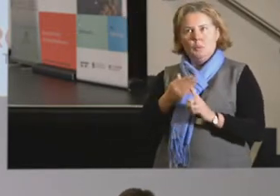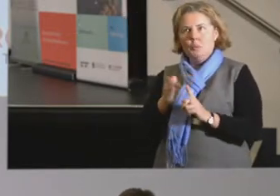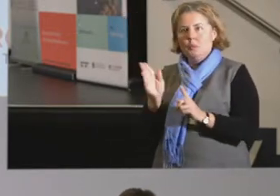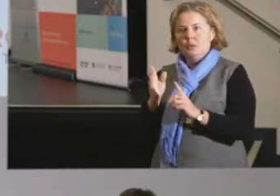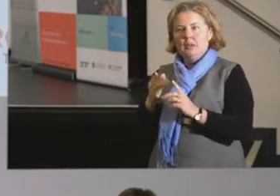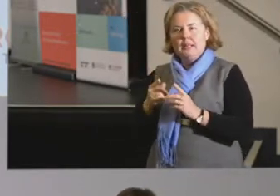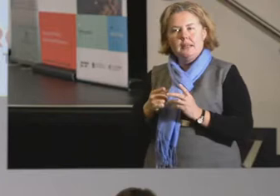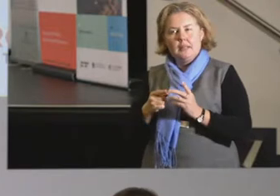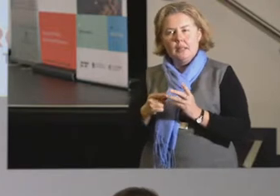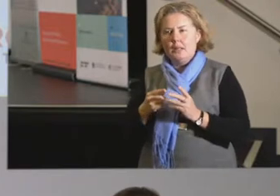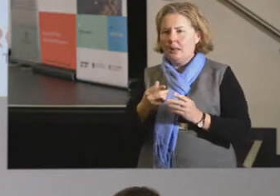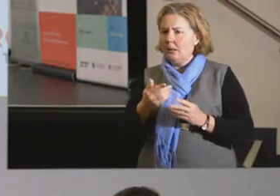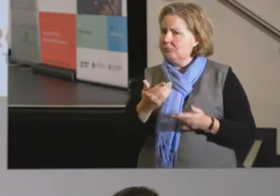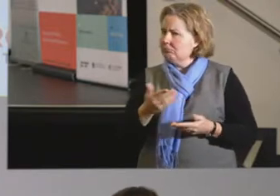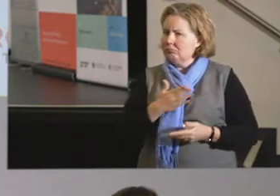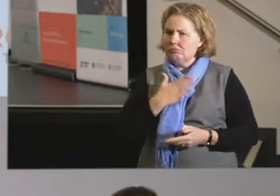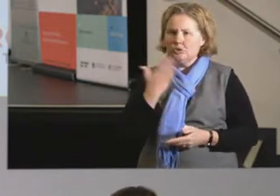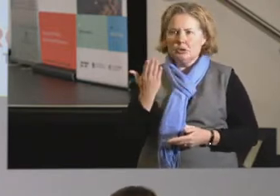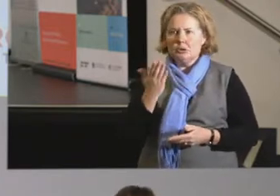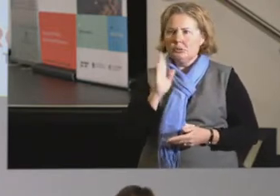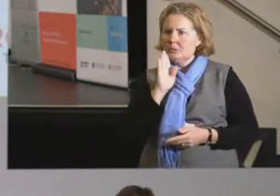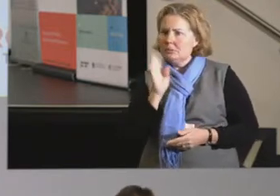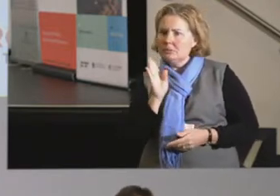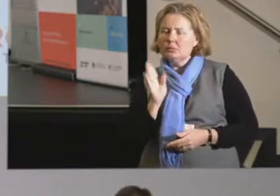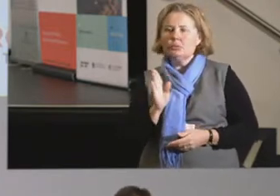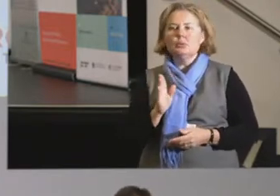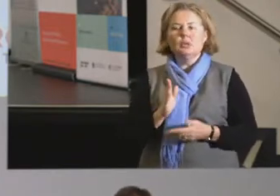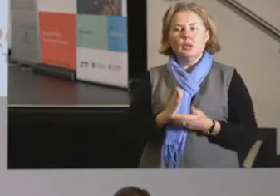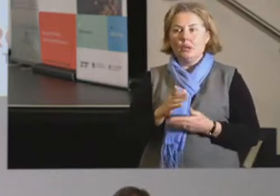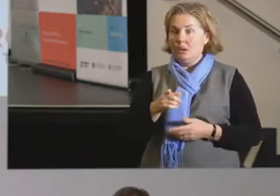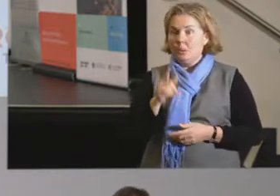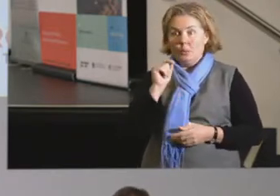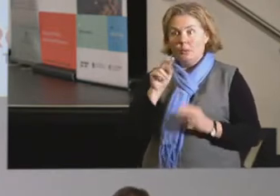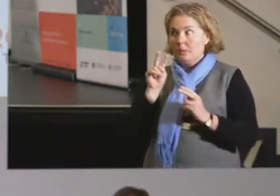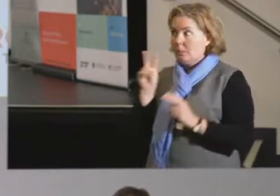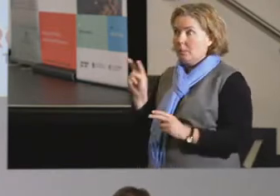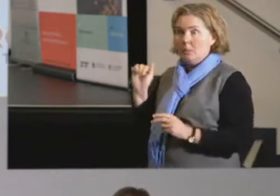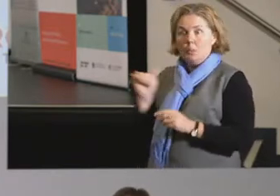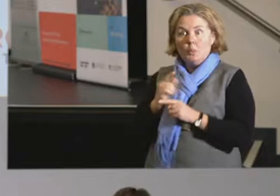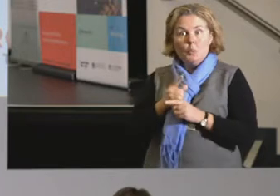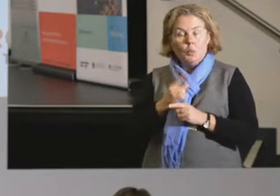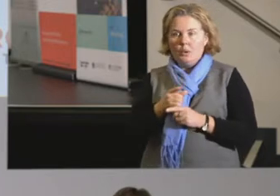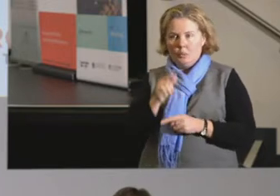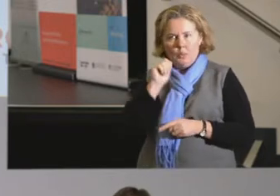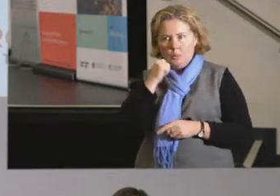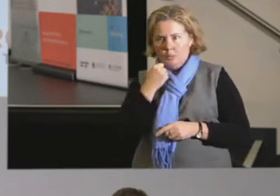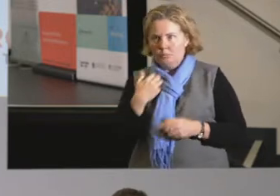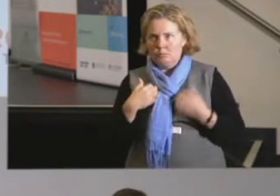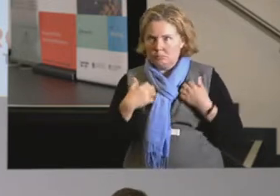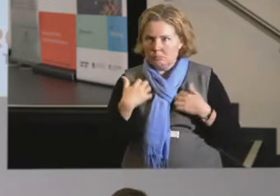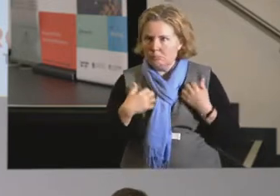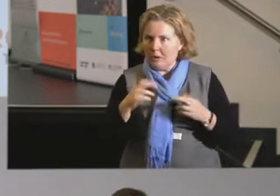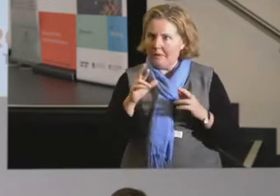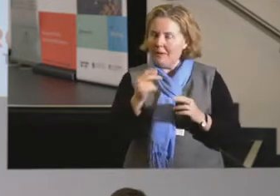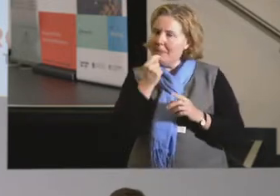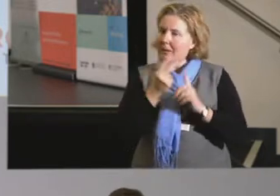keynote speakers, and I think you won't be disappointed by what we're going to hear. And hopefully this panel will be a little bit of